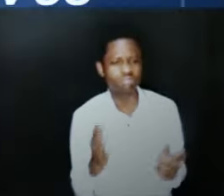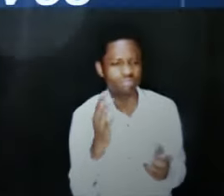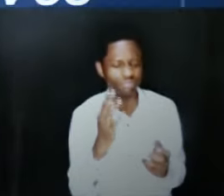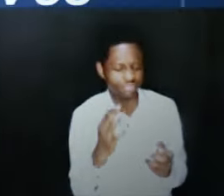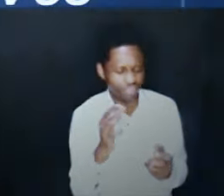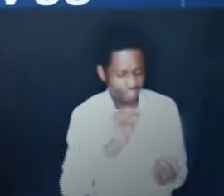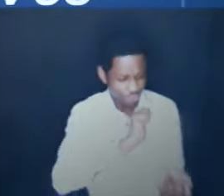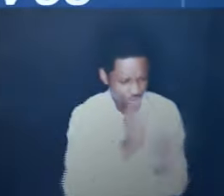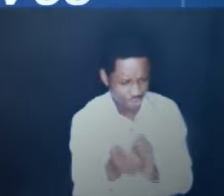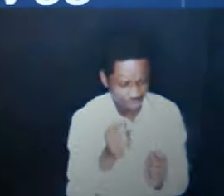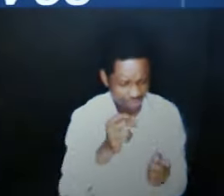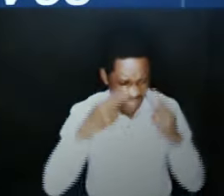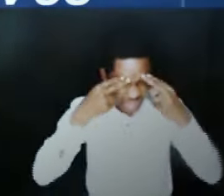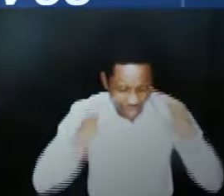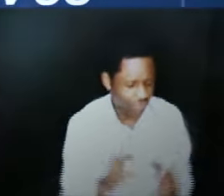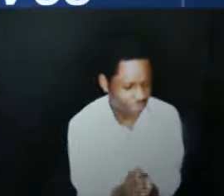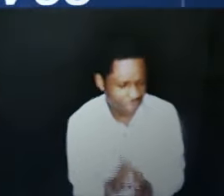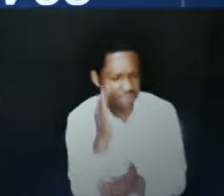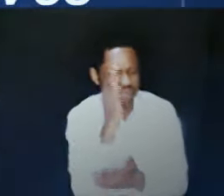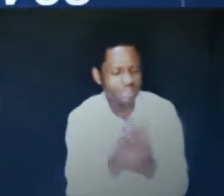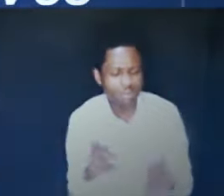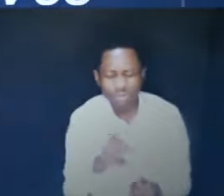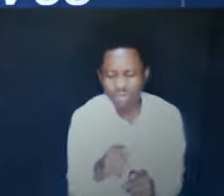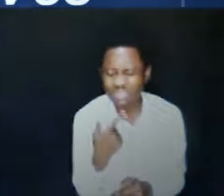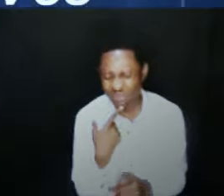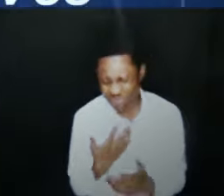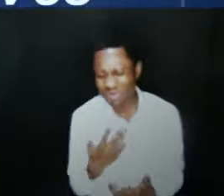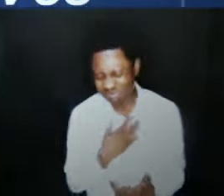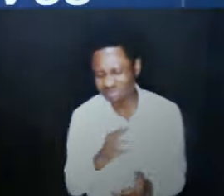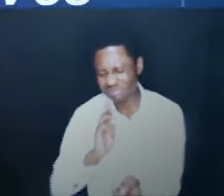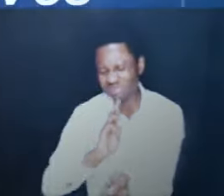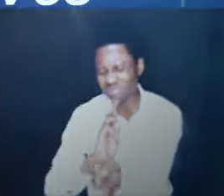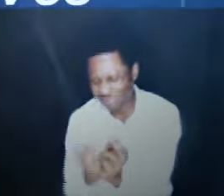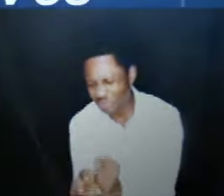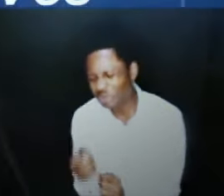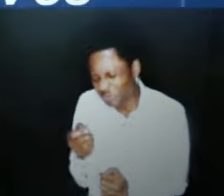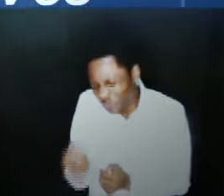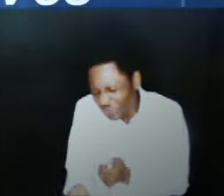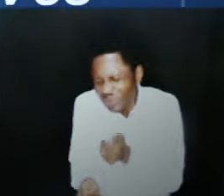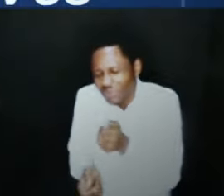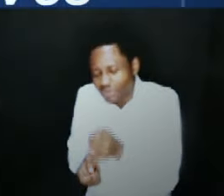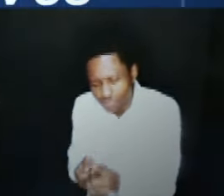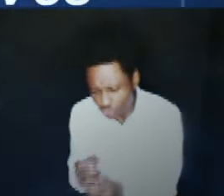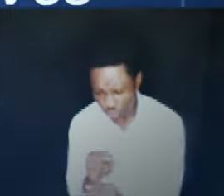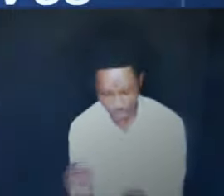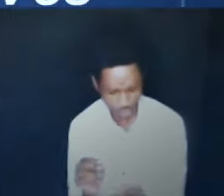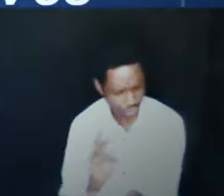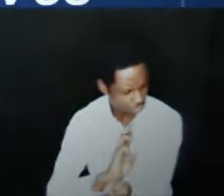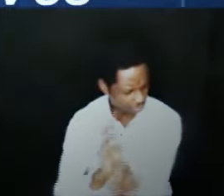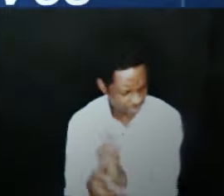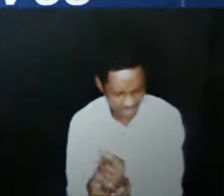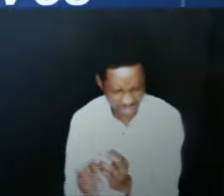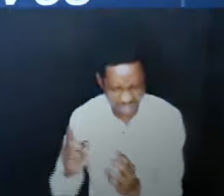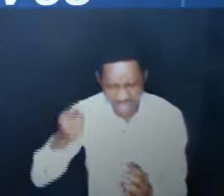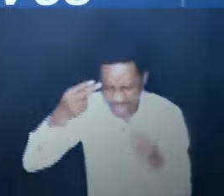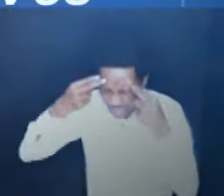repenting little by little, my friend. Repentance is radical.